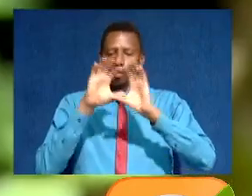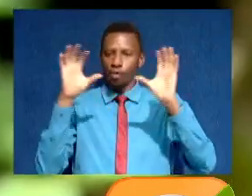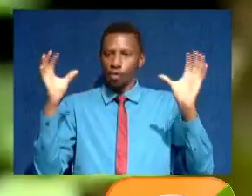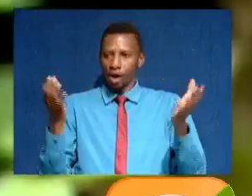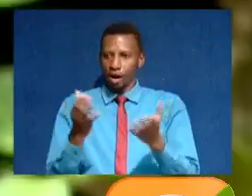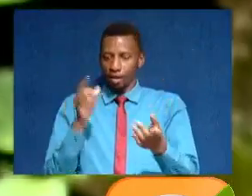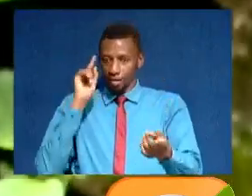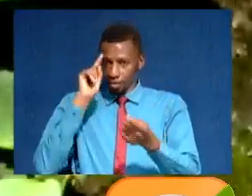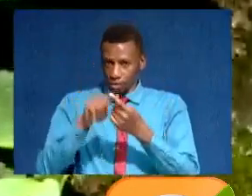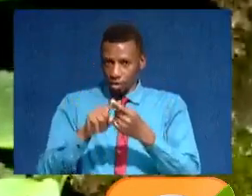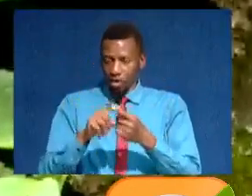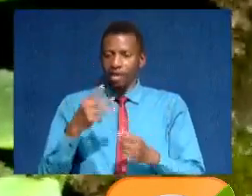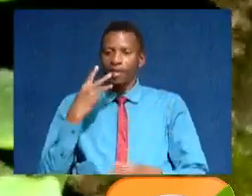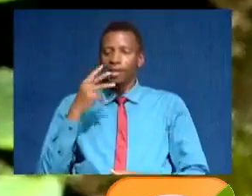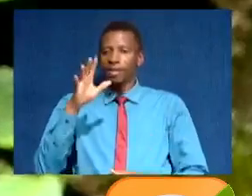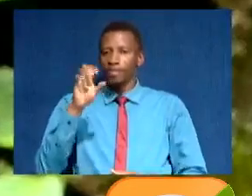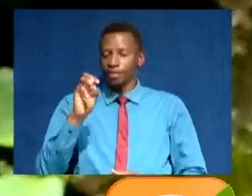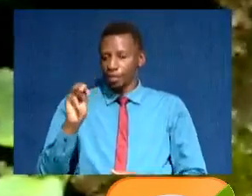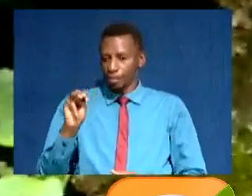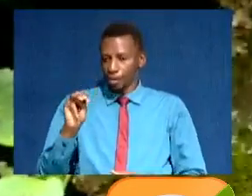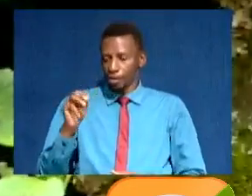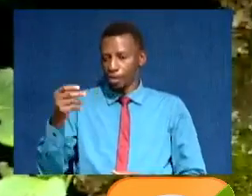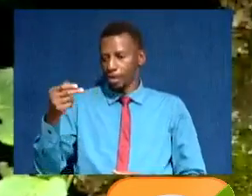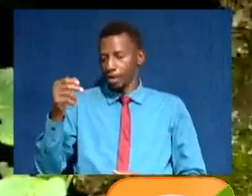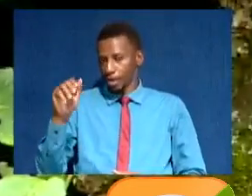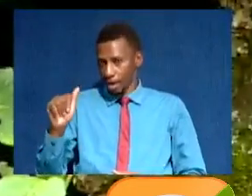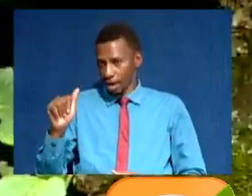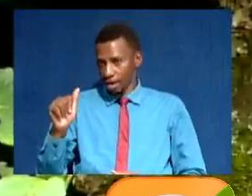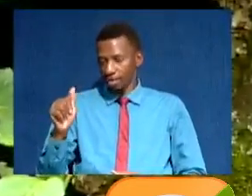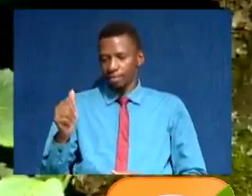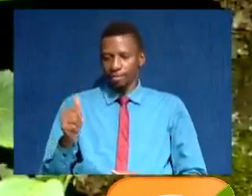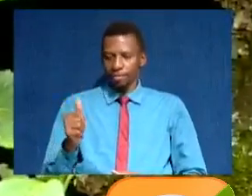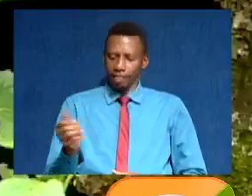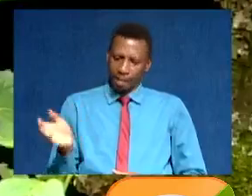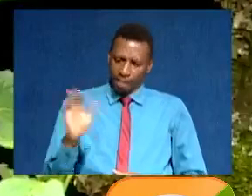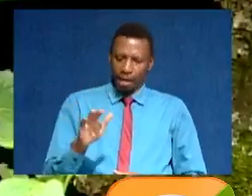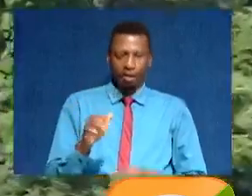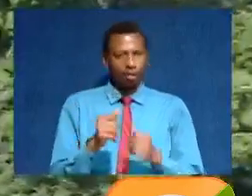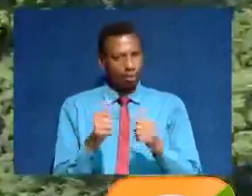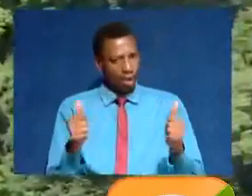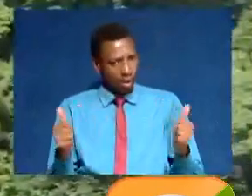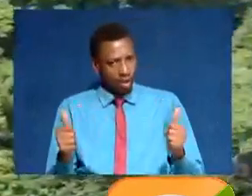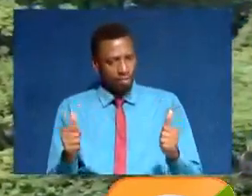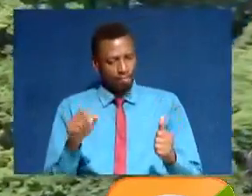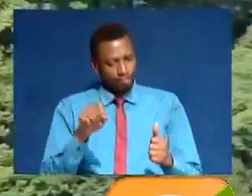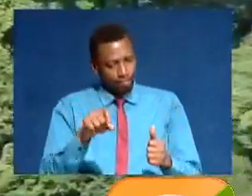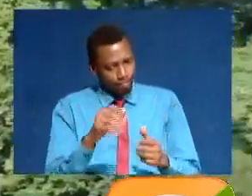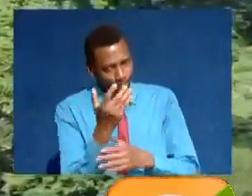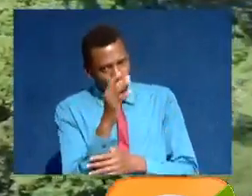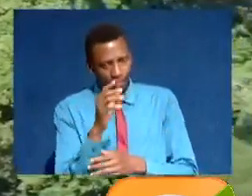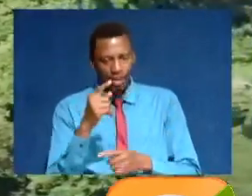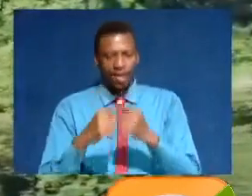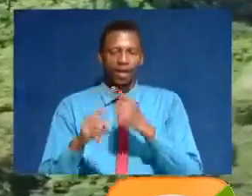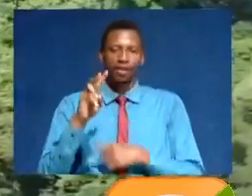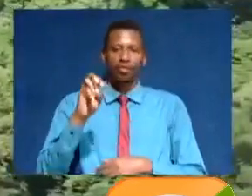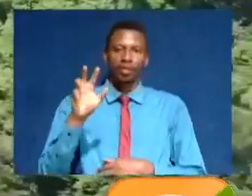350 million hectares of degraded and deforested landscapes by 2030. The government calling for a